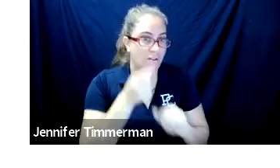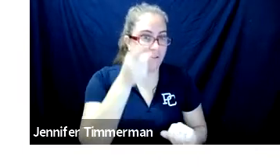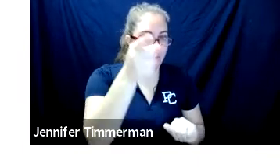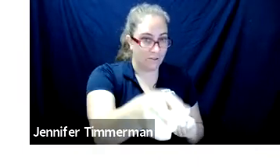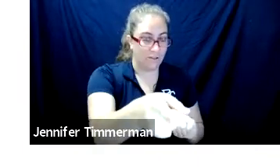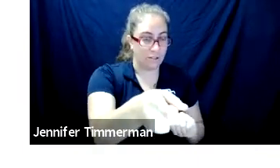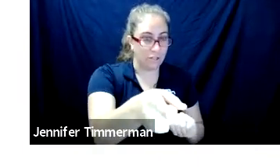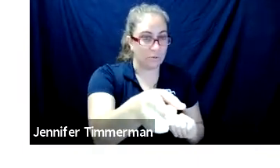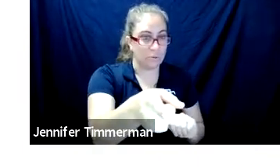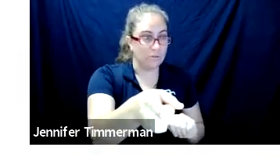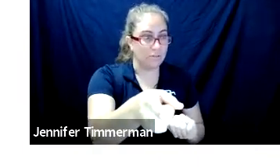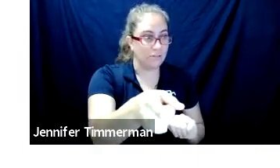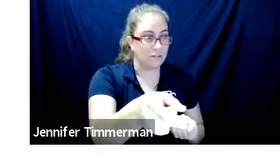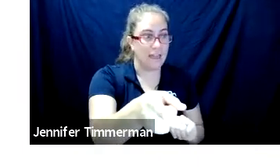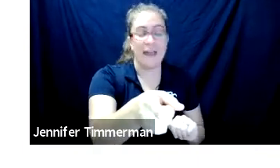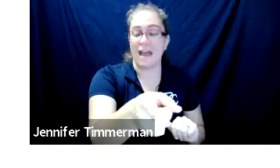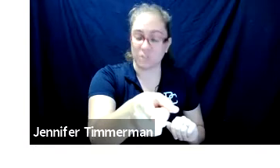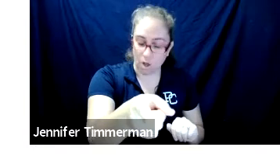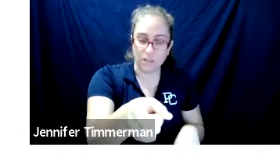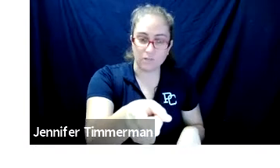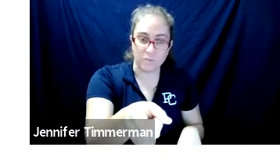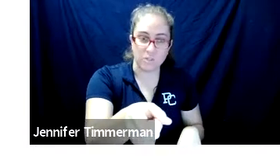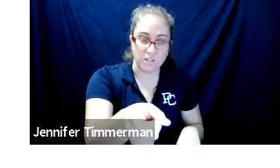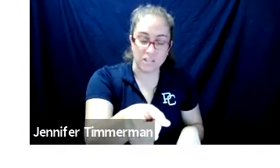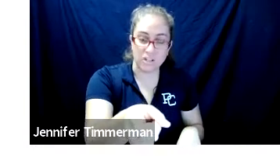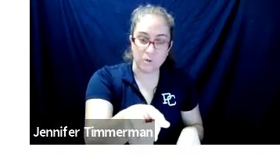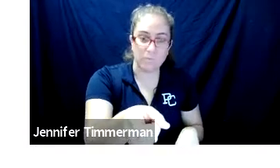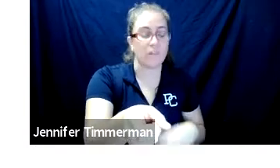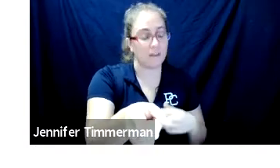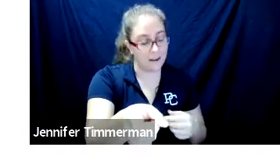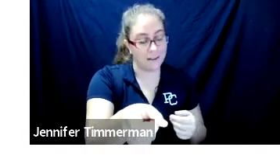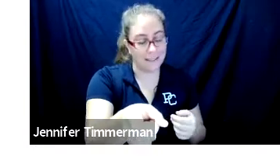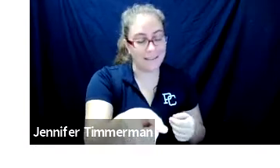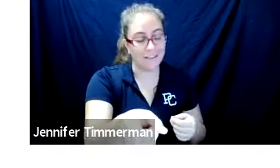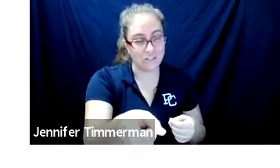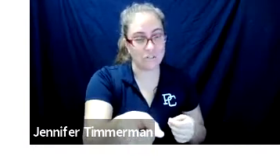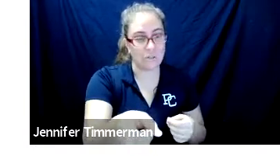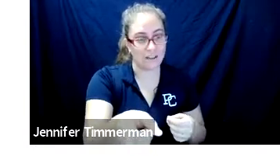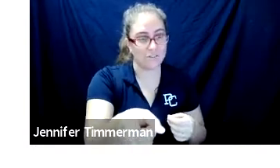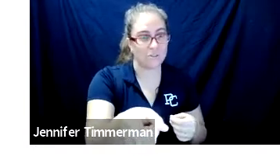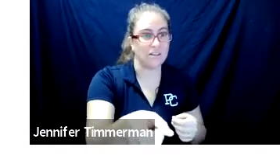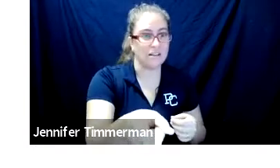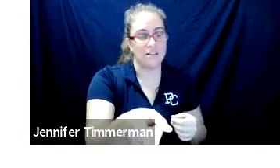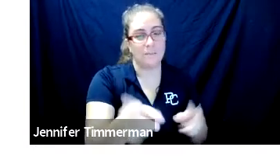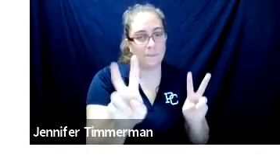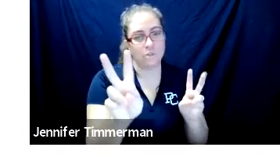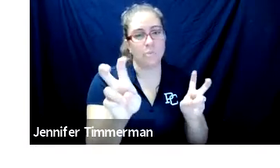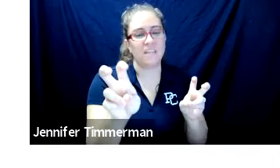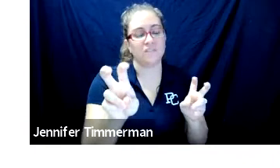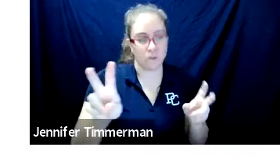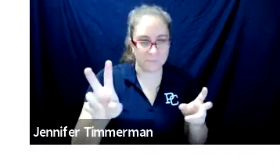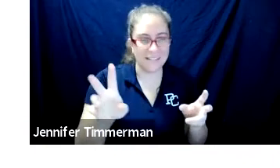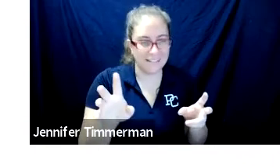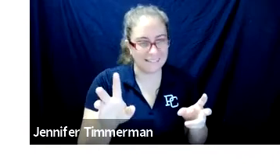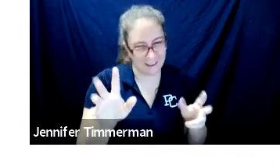how you adds all the information we need to know without adding any additional extra to